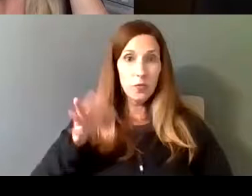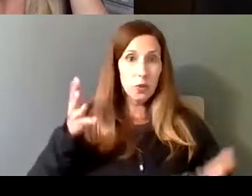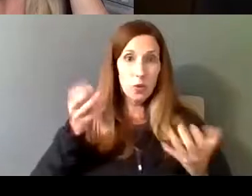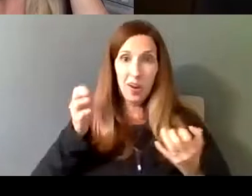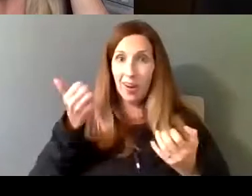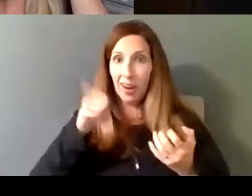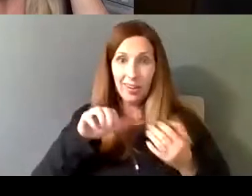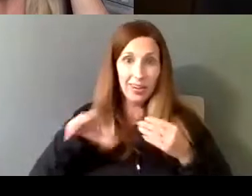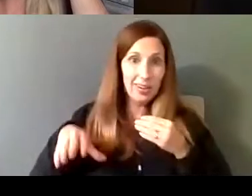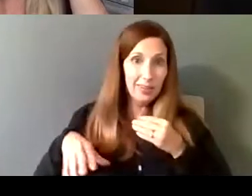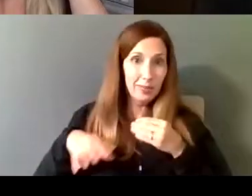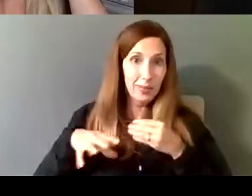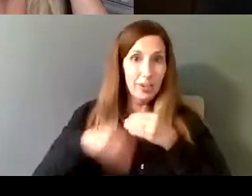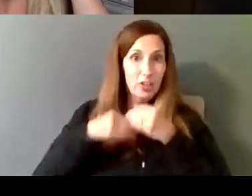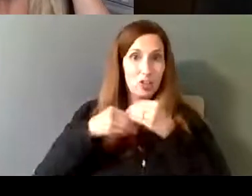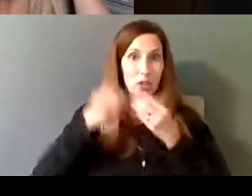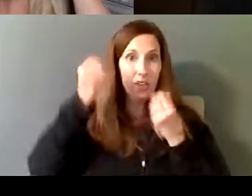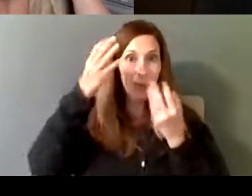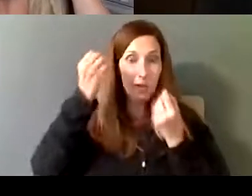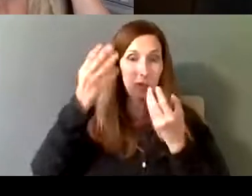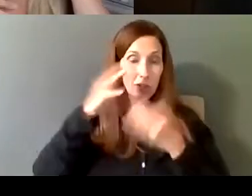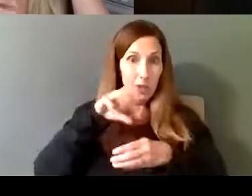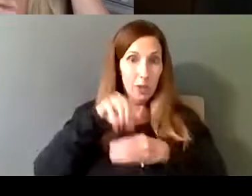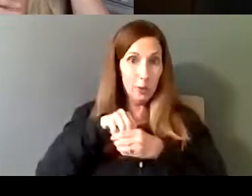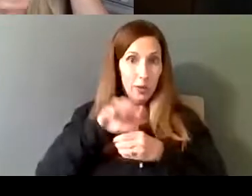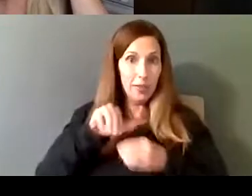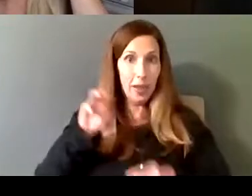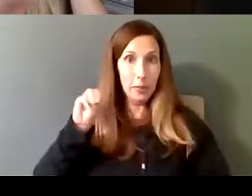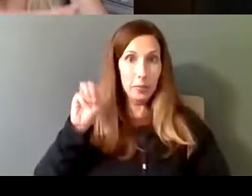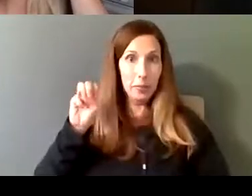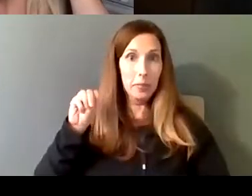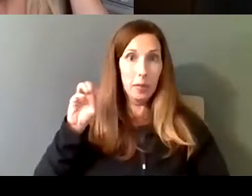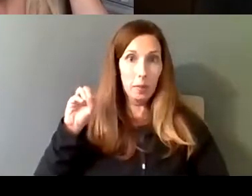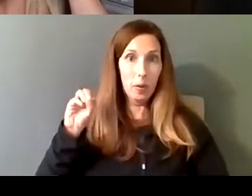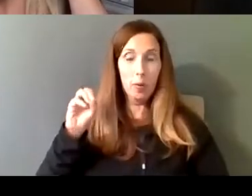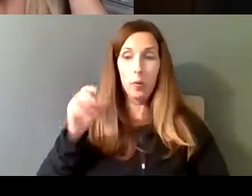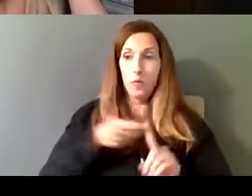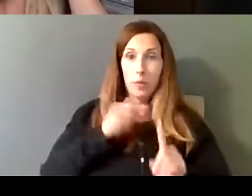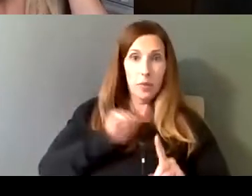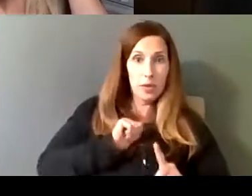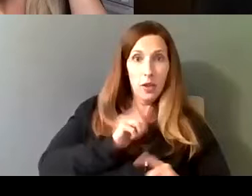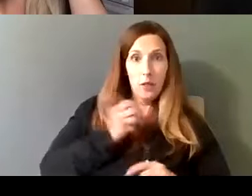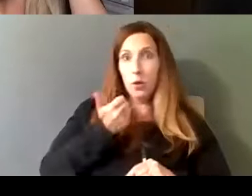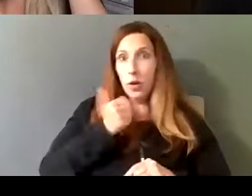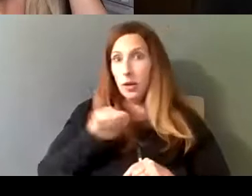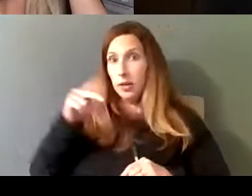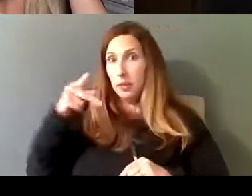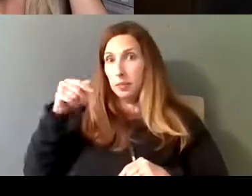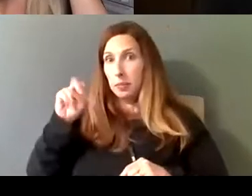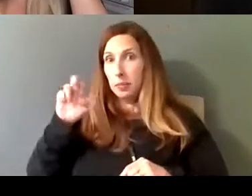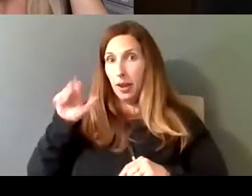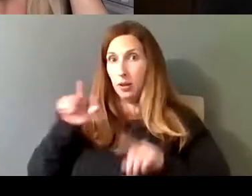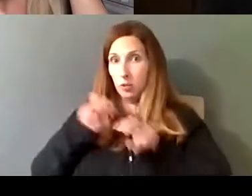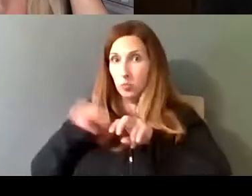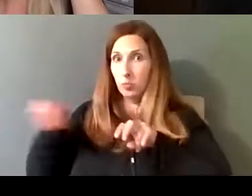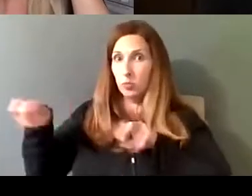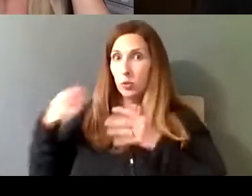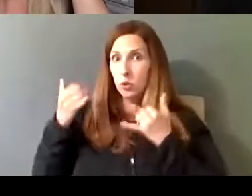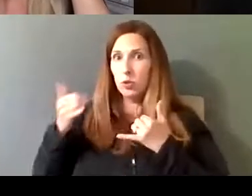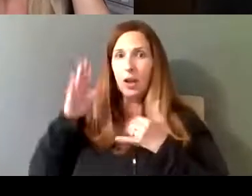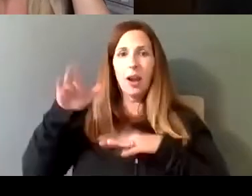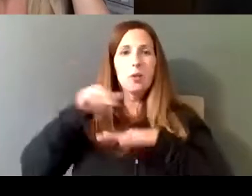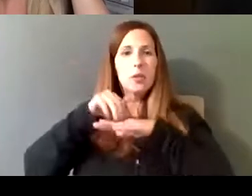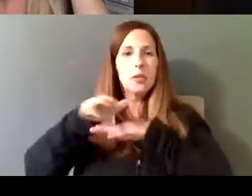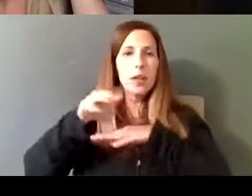information, including that memo or anything else from myself or any of the panelists today, I will be sending out a